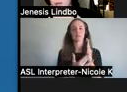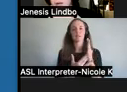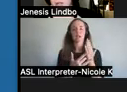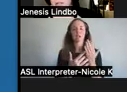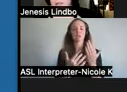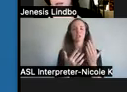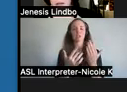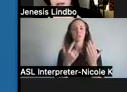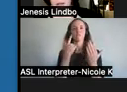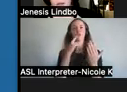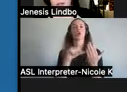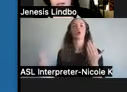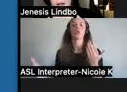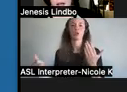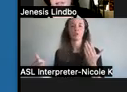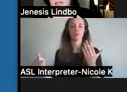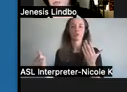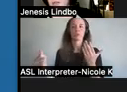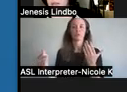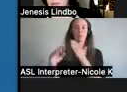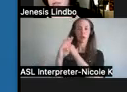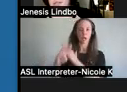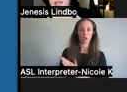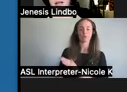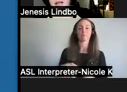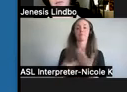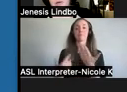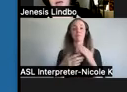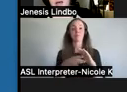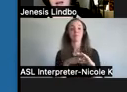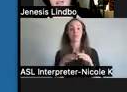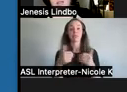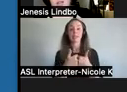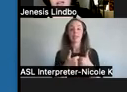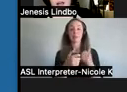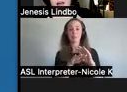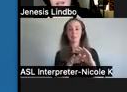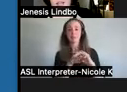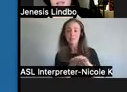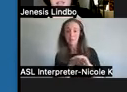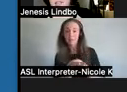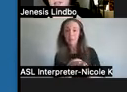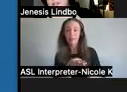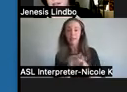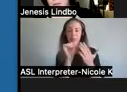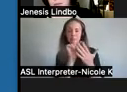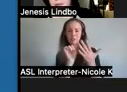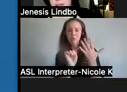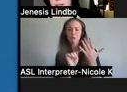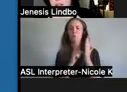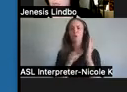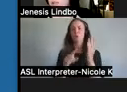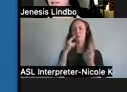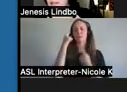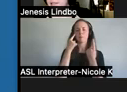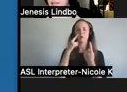potential barriers and looking at accessibility features in game and looking at things to consider when creating